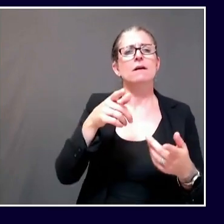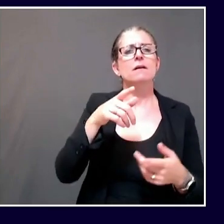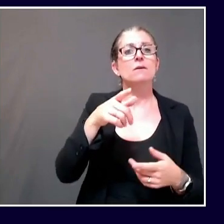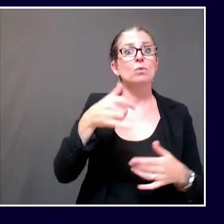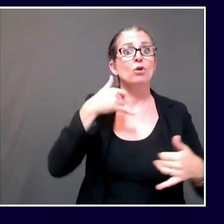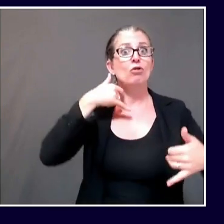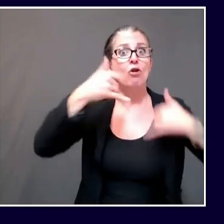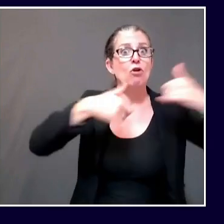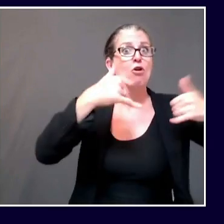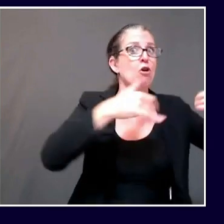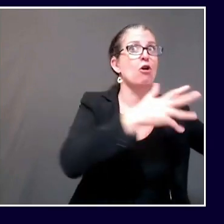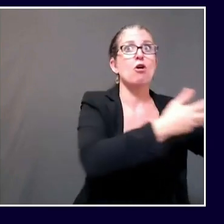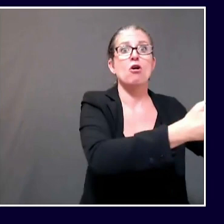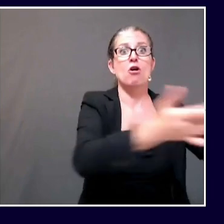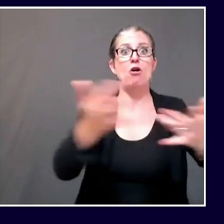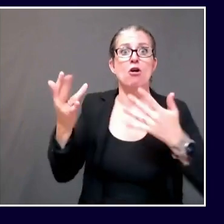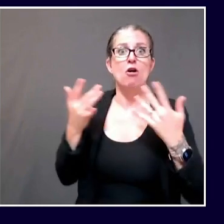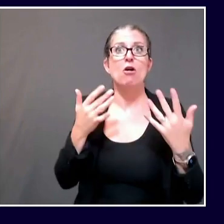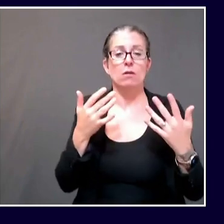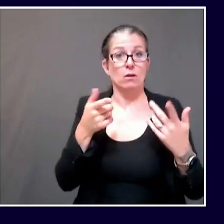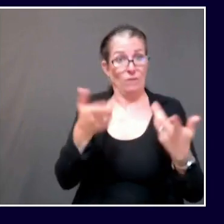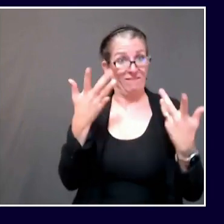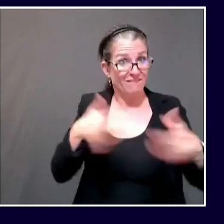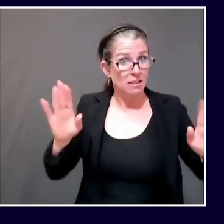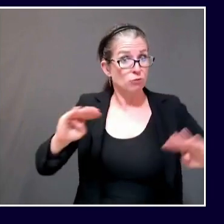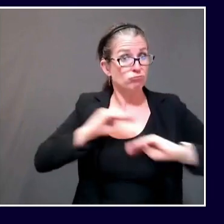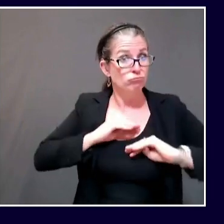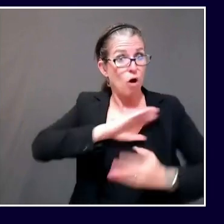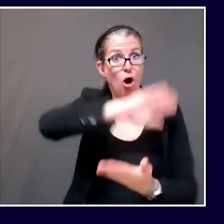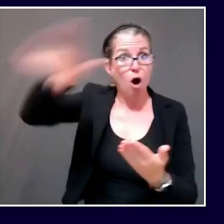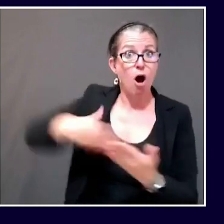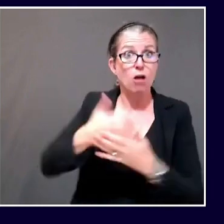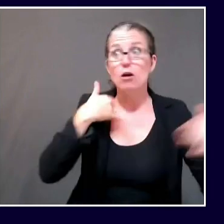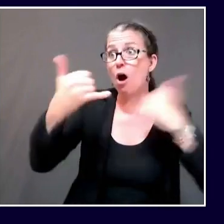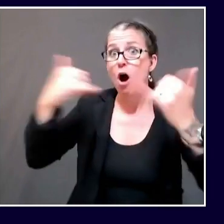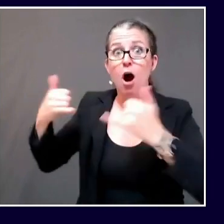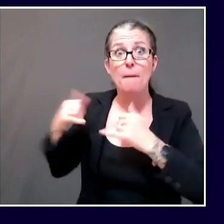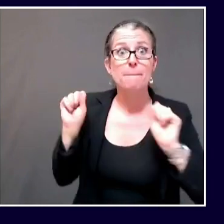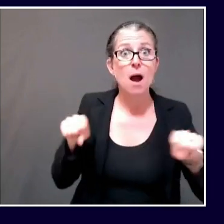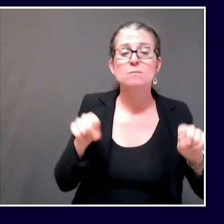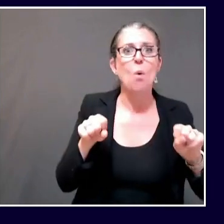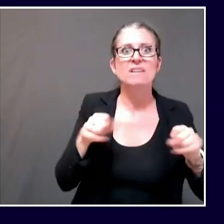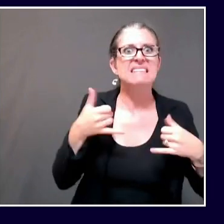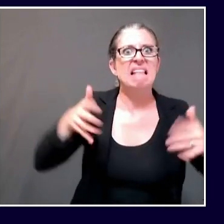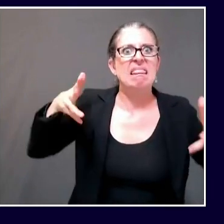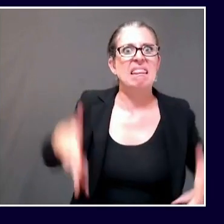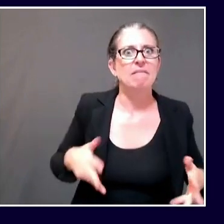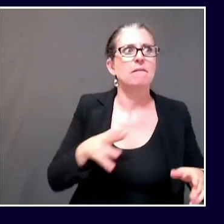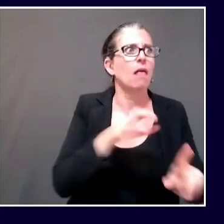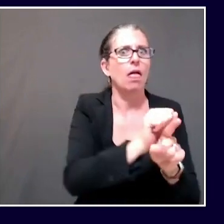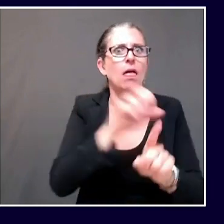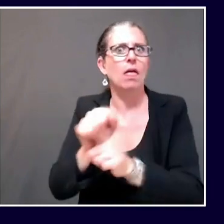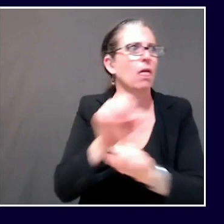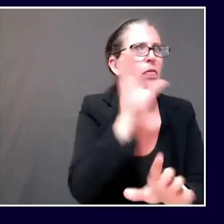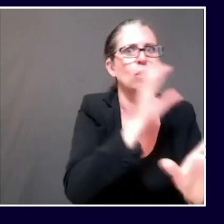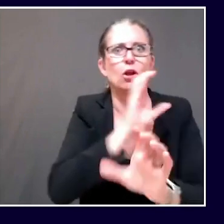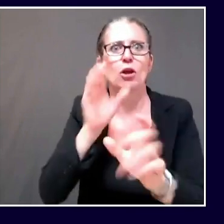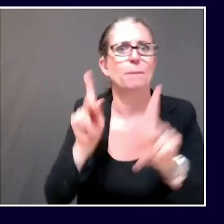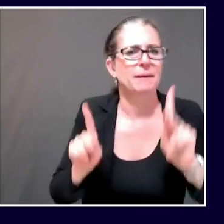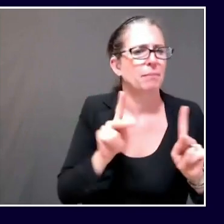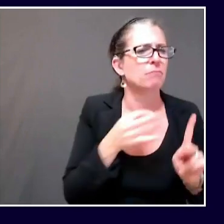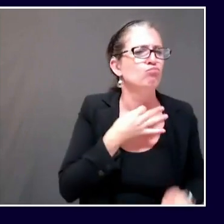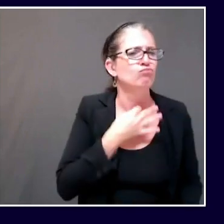contact tracing is really never complete, by which I mean we're always identifying individuals who